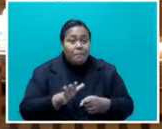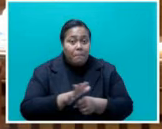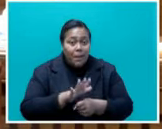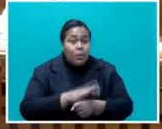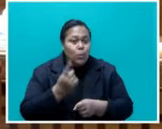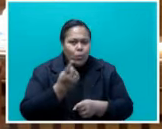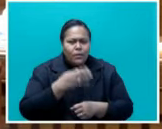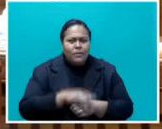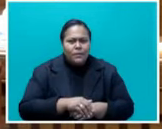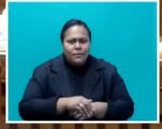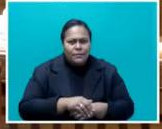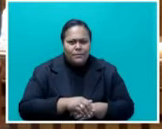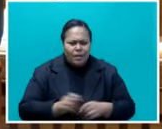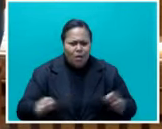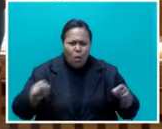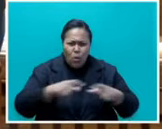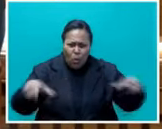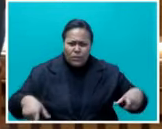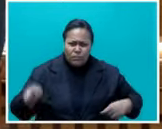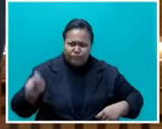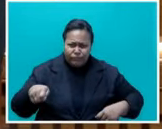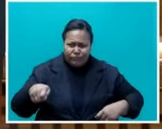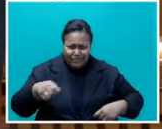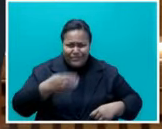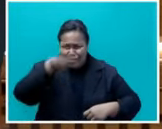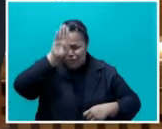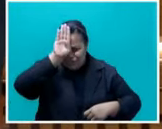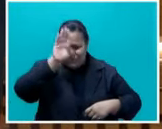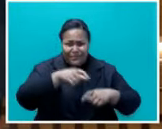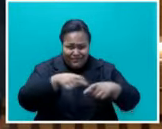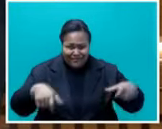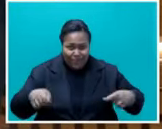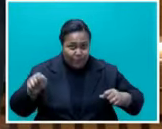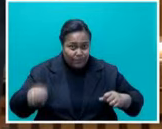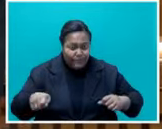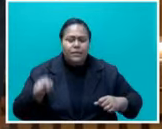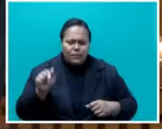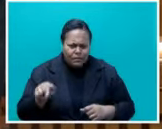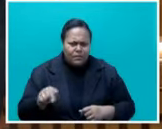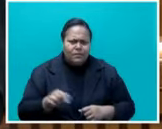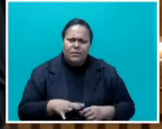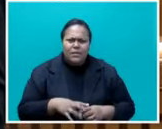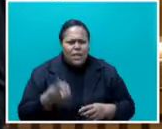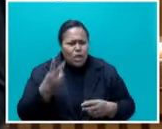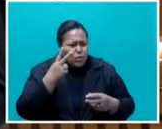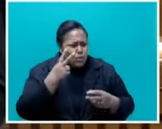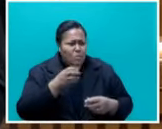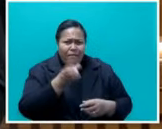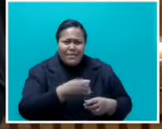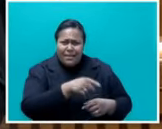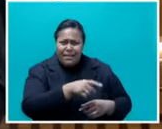Chief Justice that the supervisor of election acted unlawfully and wrongly.